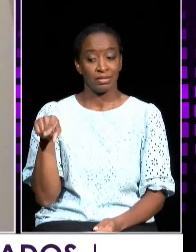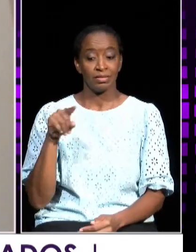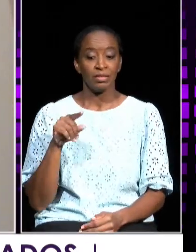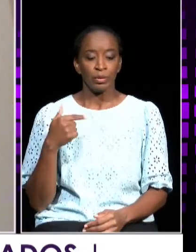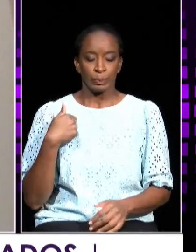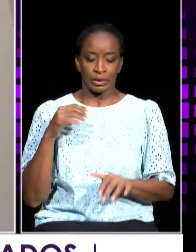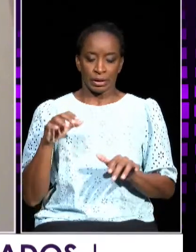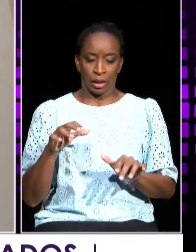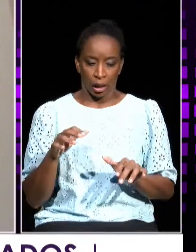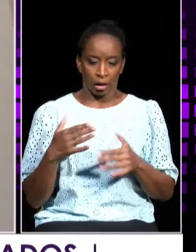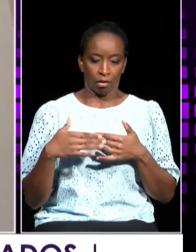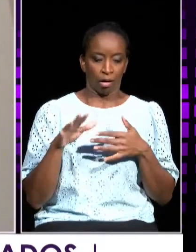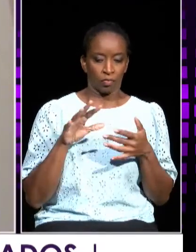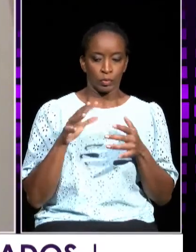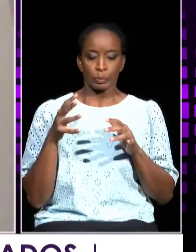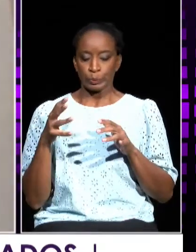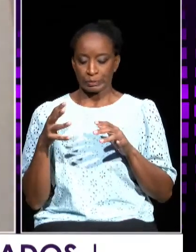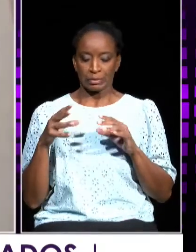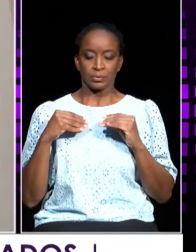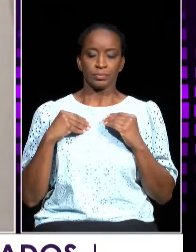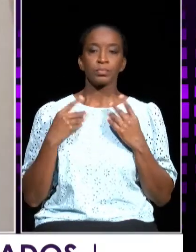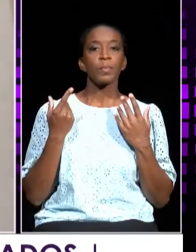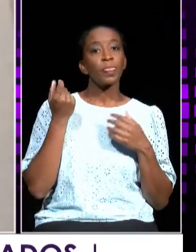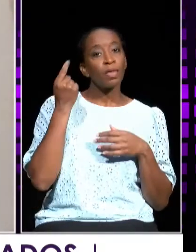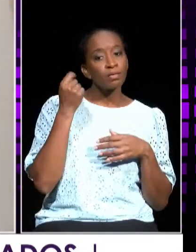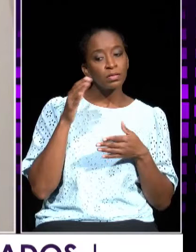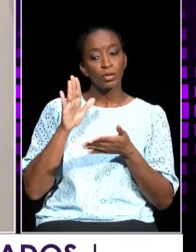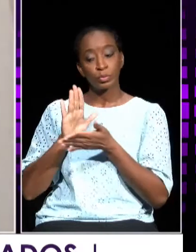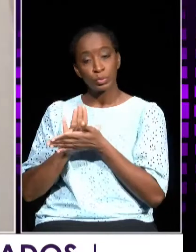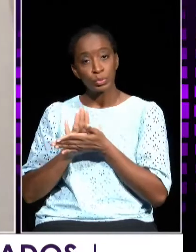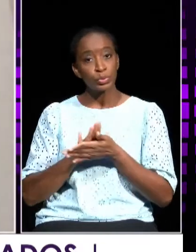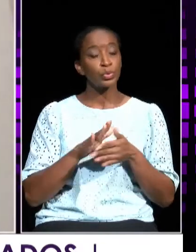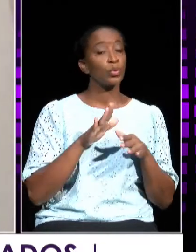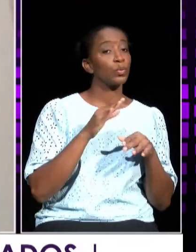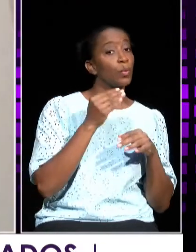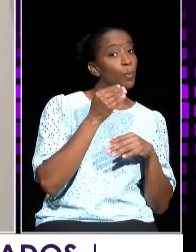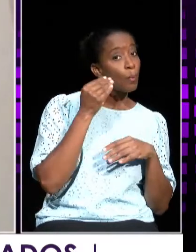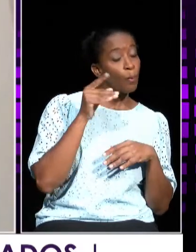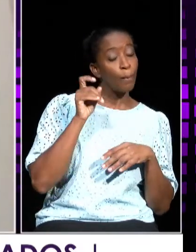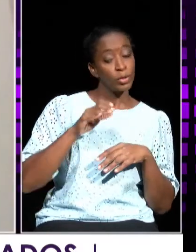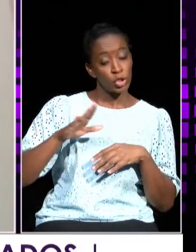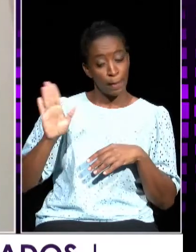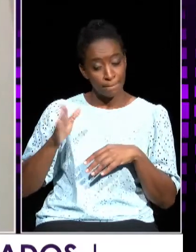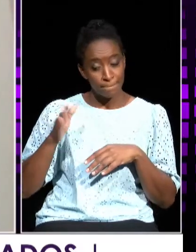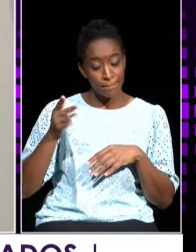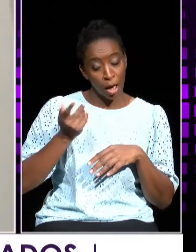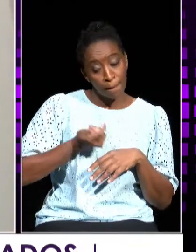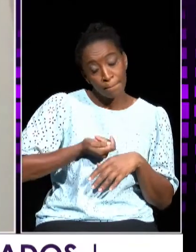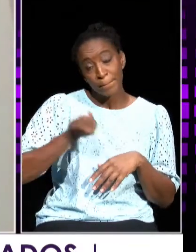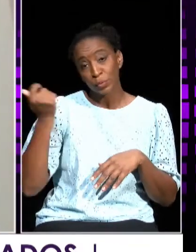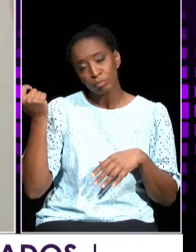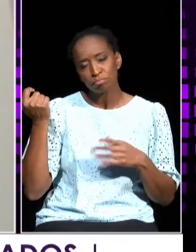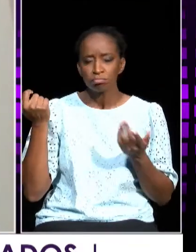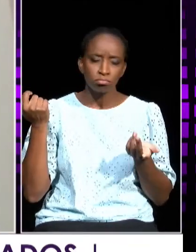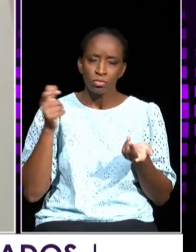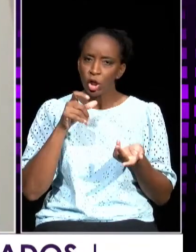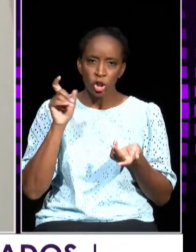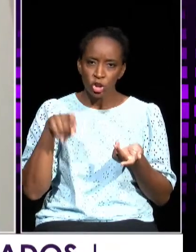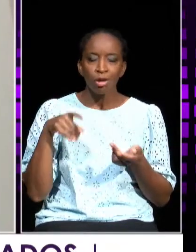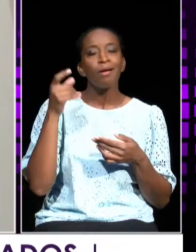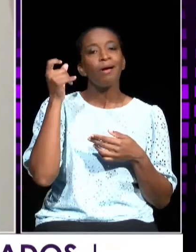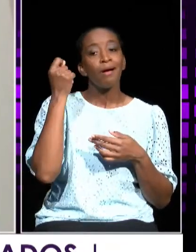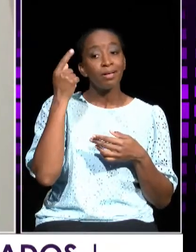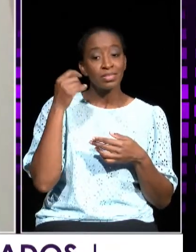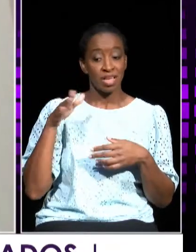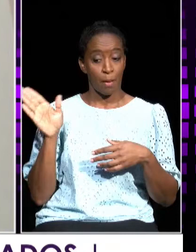in homes, I don't think corporal punishment should be taken entirely off the books, but there are different ways that